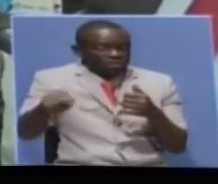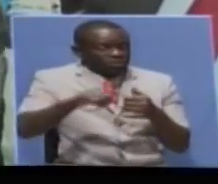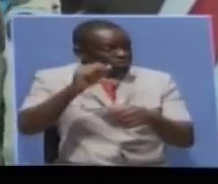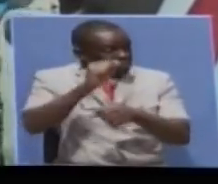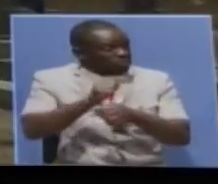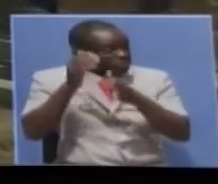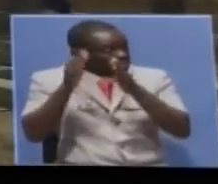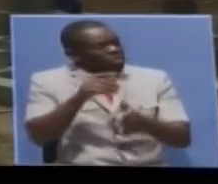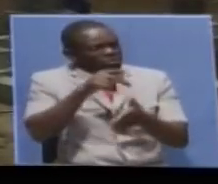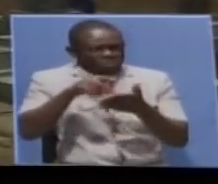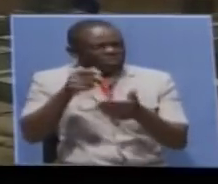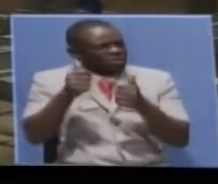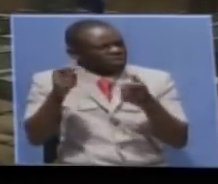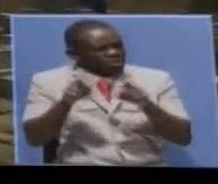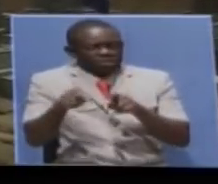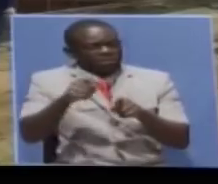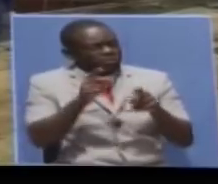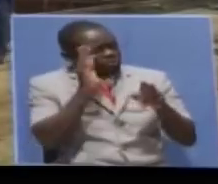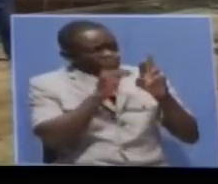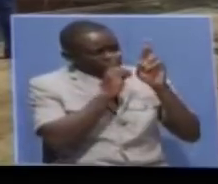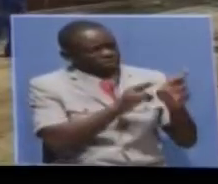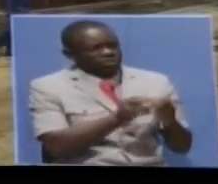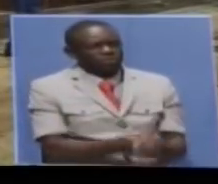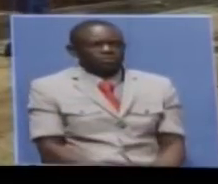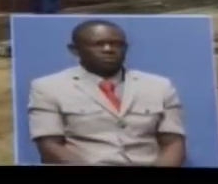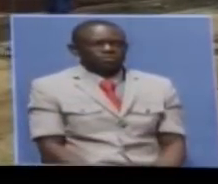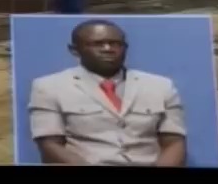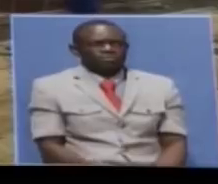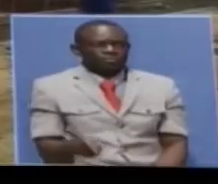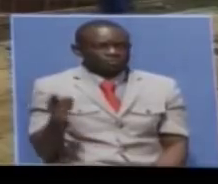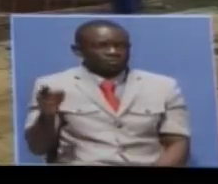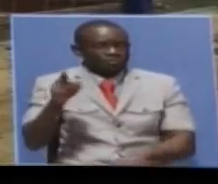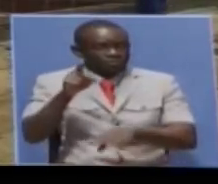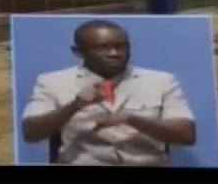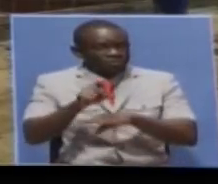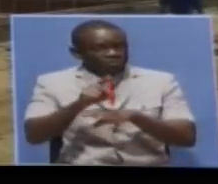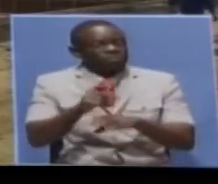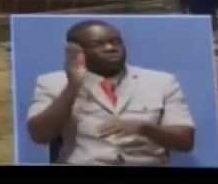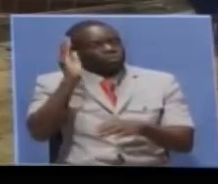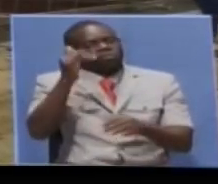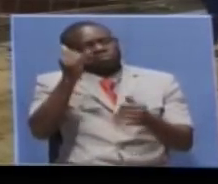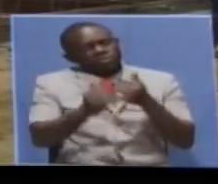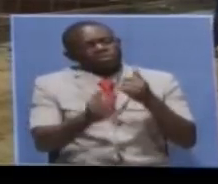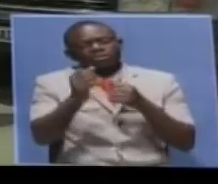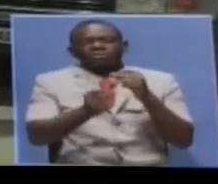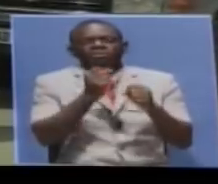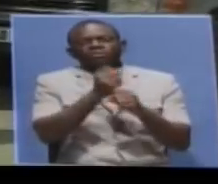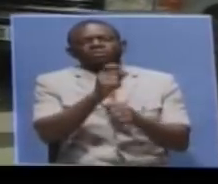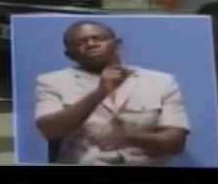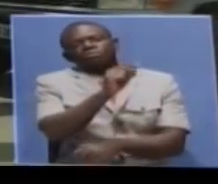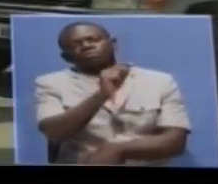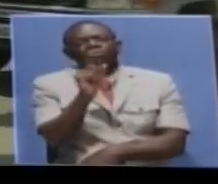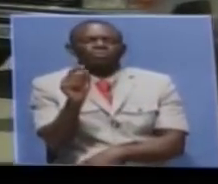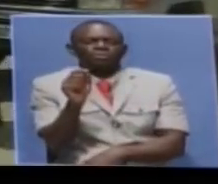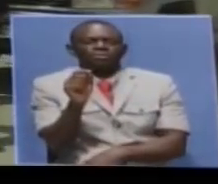need to reciprocate. This project is expected to be complete by 2020, but the Permanent Secretary wants it